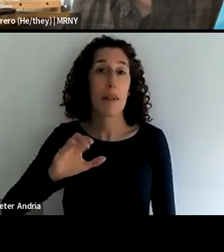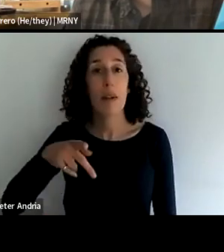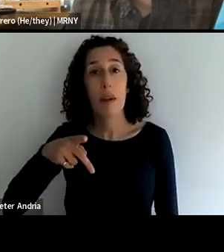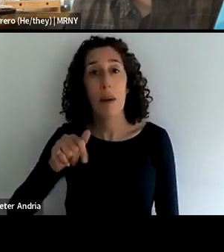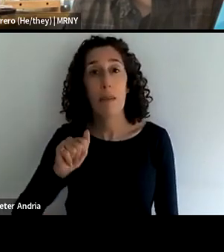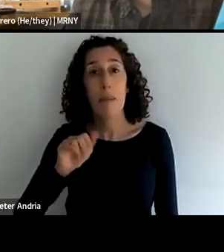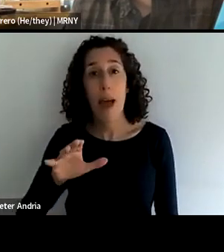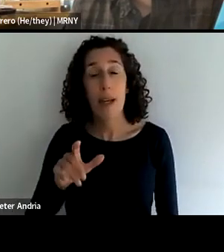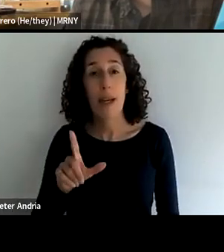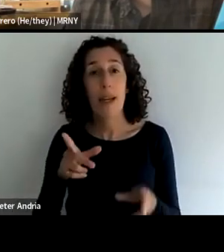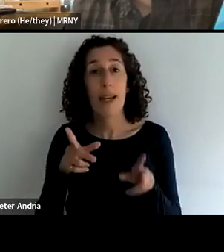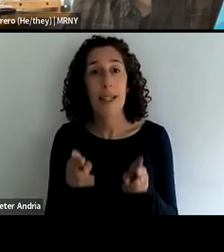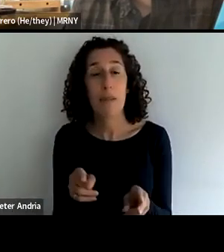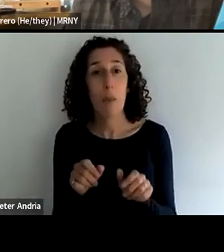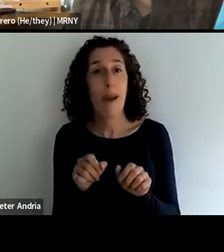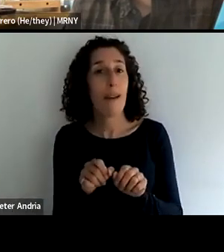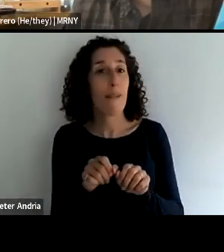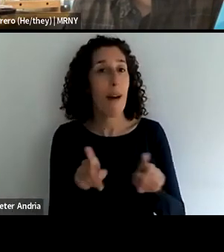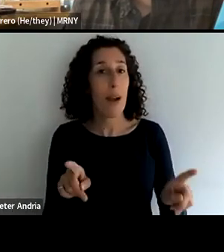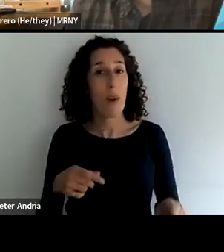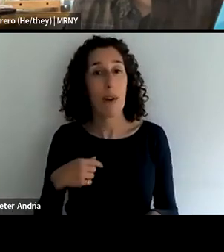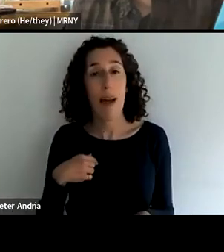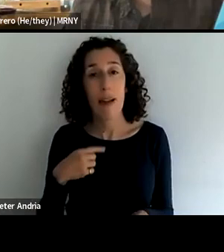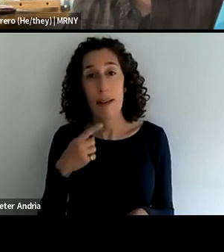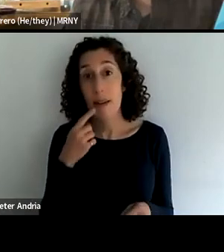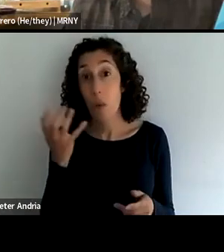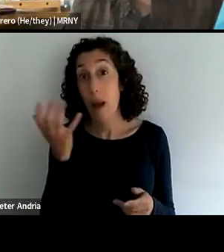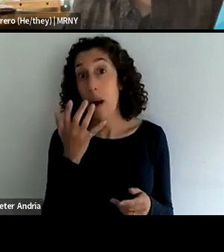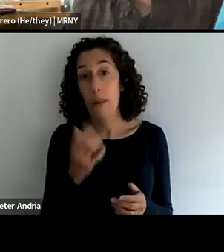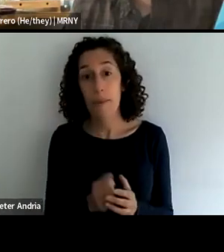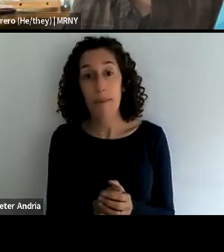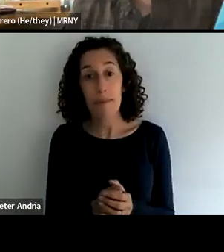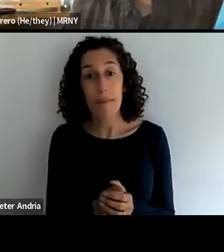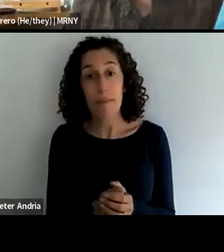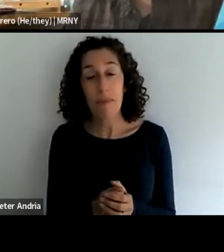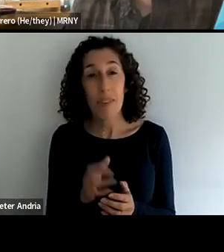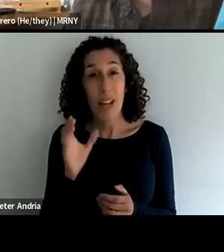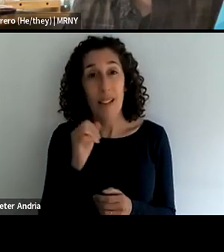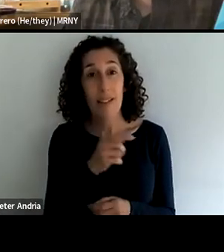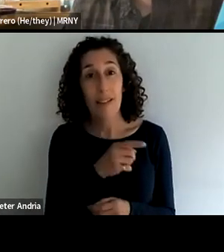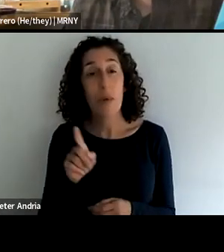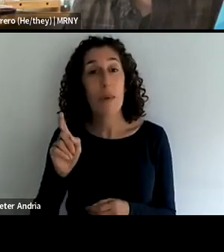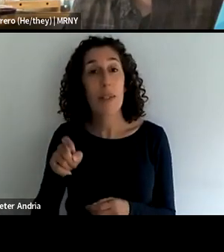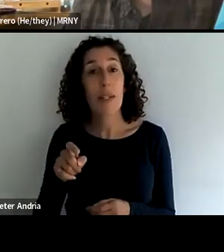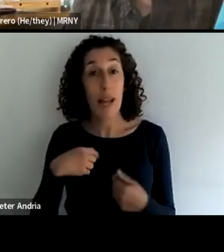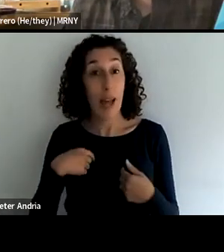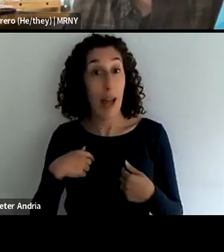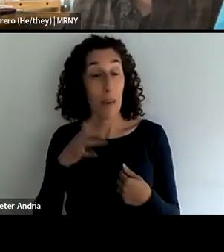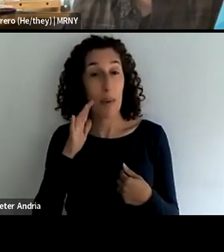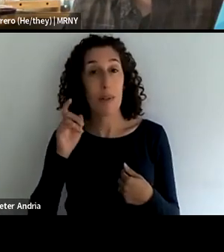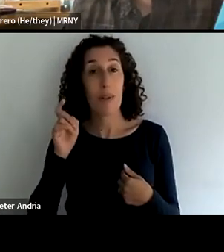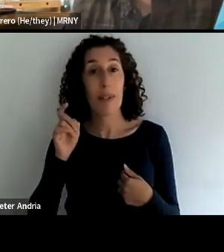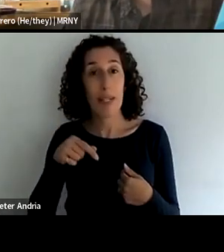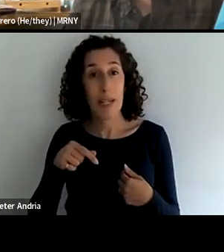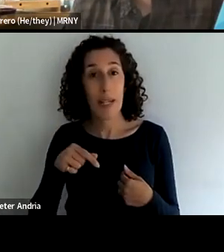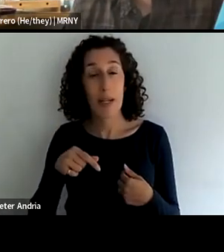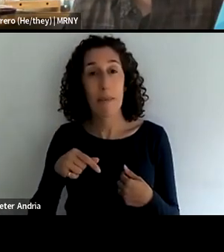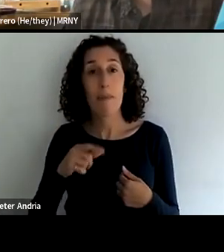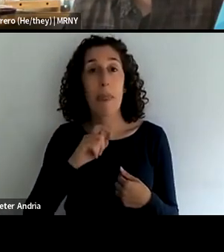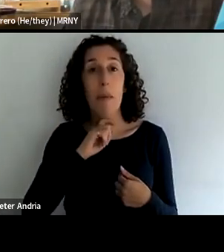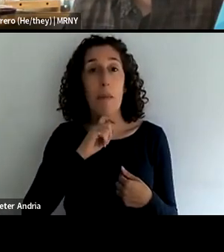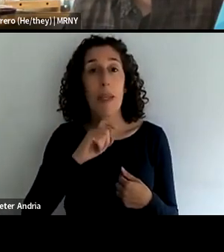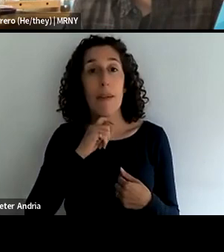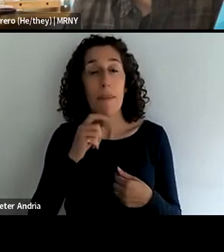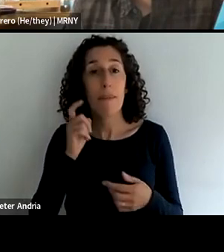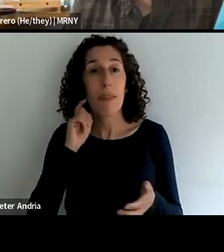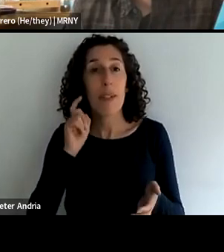went viral, I said, wow, well, I need metal detectors if I ever do a Q&A about my